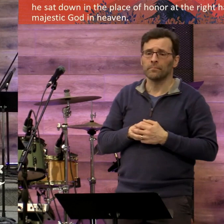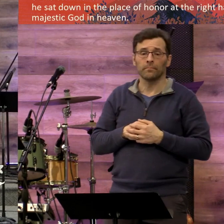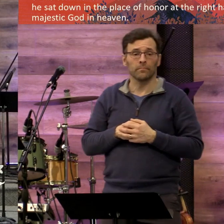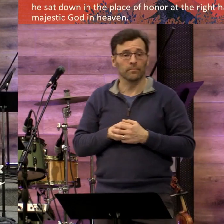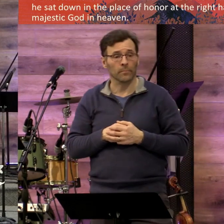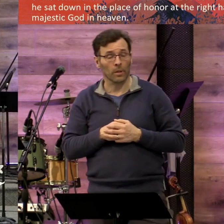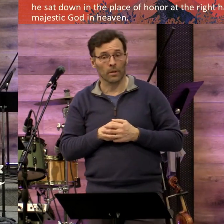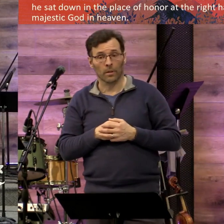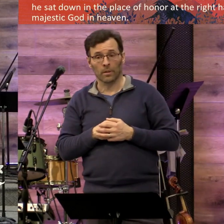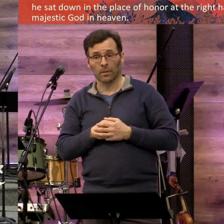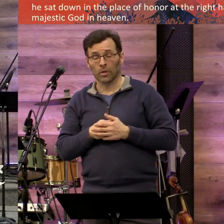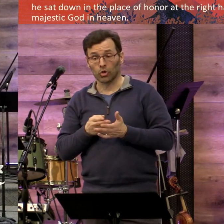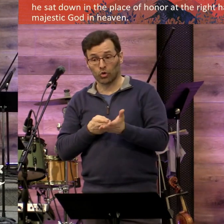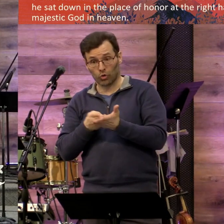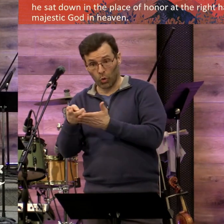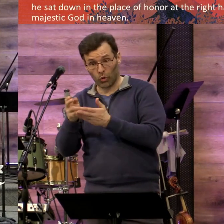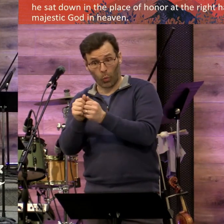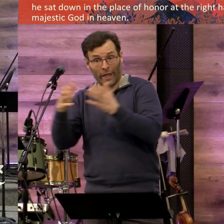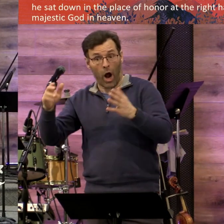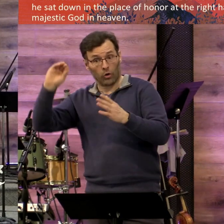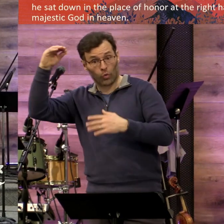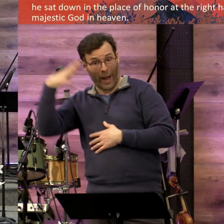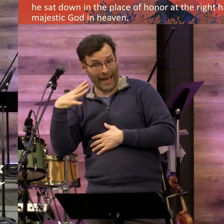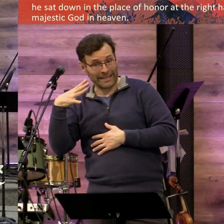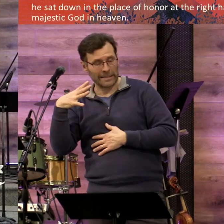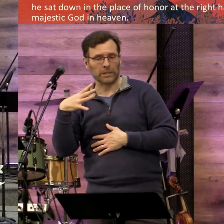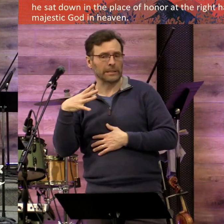Truth without grace, on the other side, can be